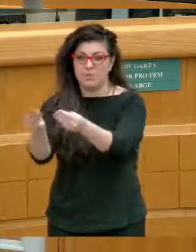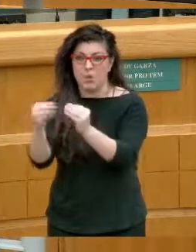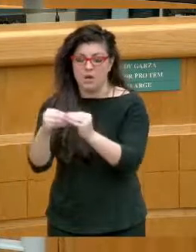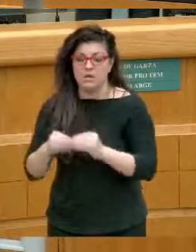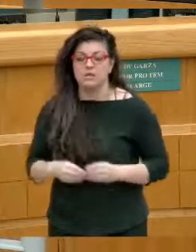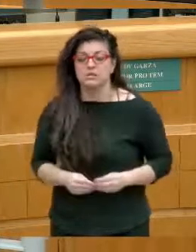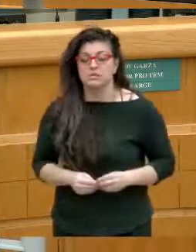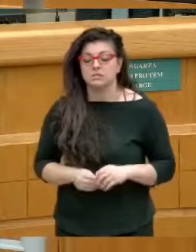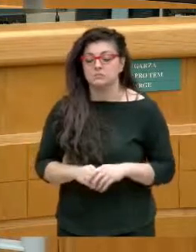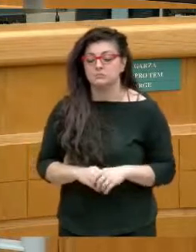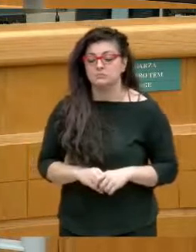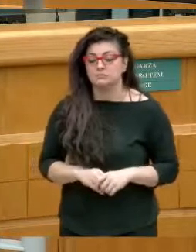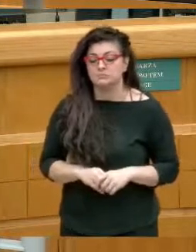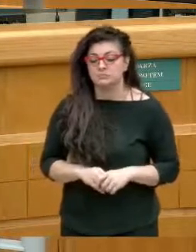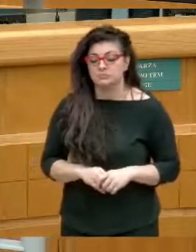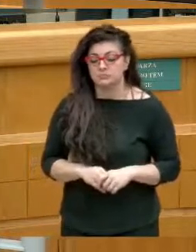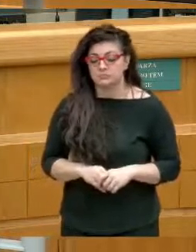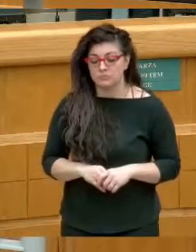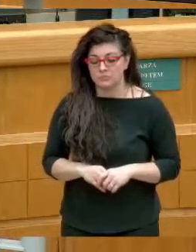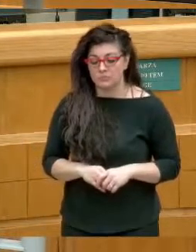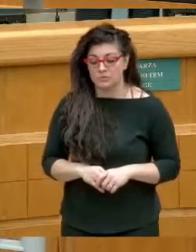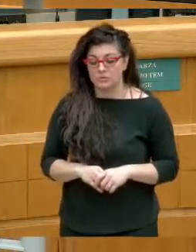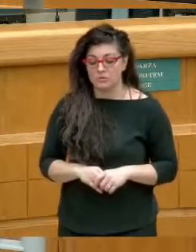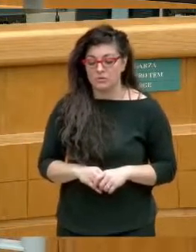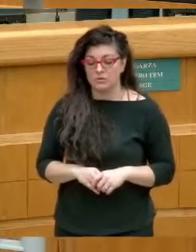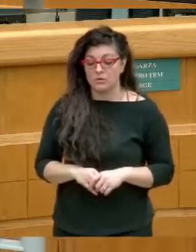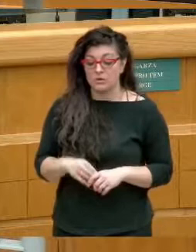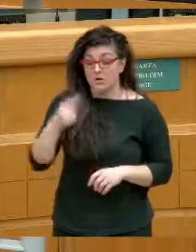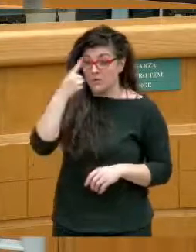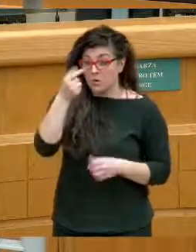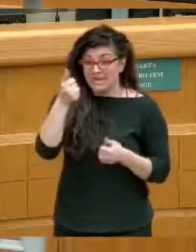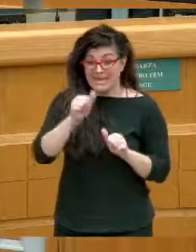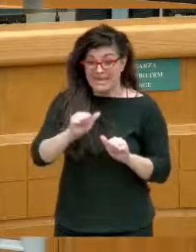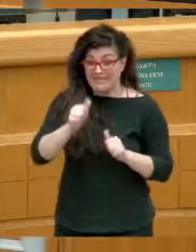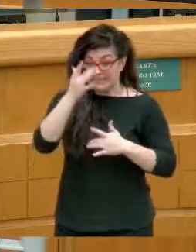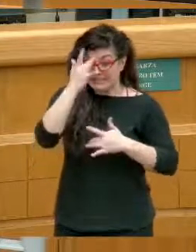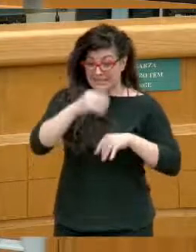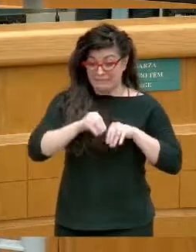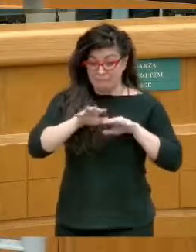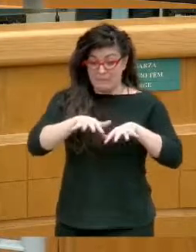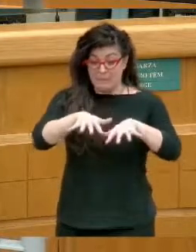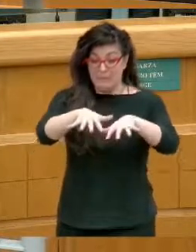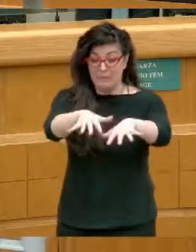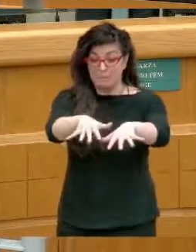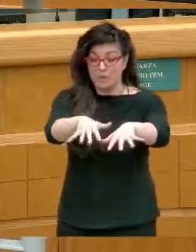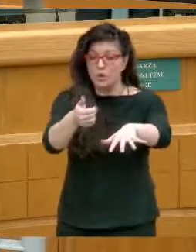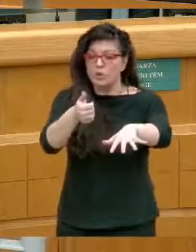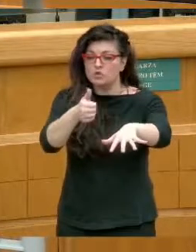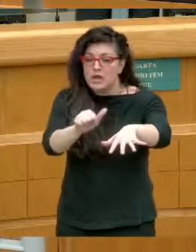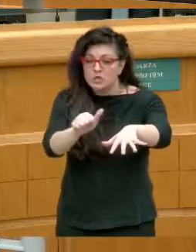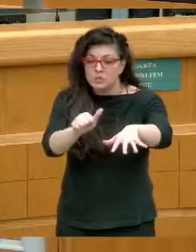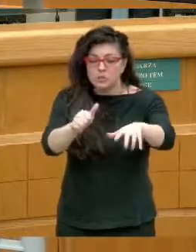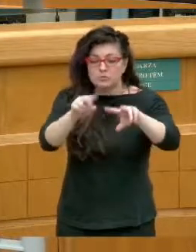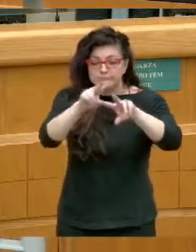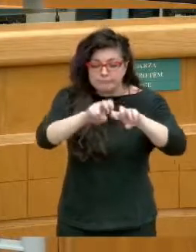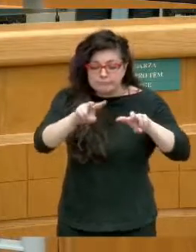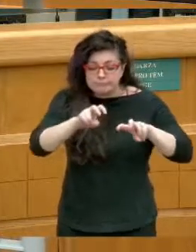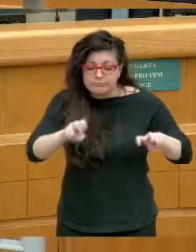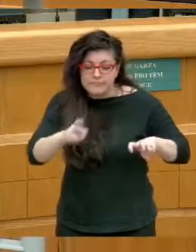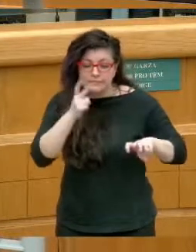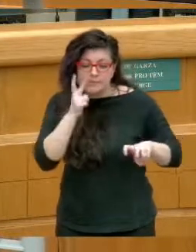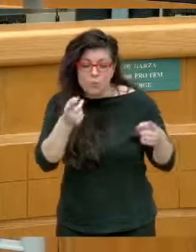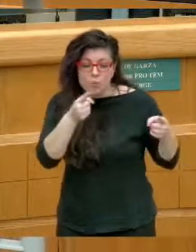To end the outbreak, the key thing is to diagnose what was happening within the outbreak area in order to reduce